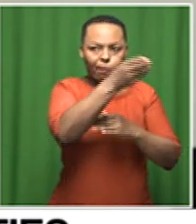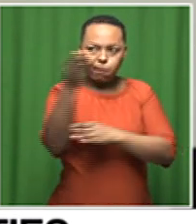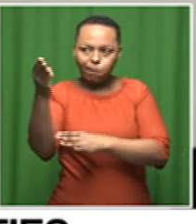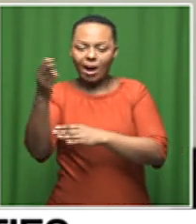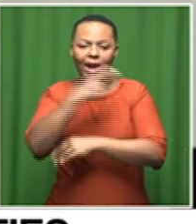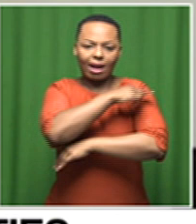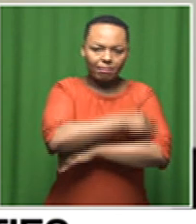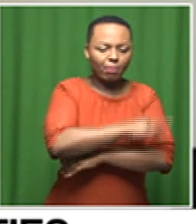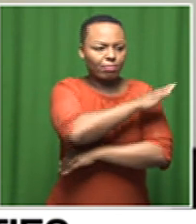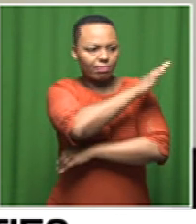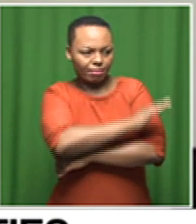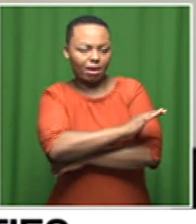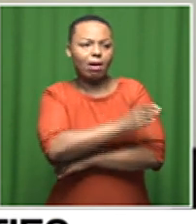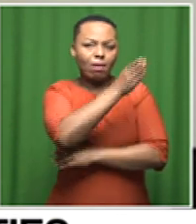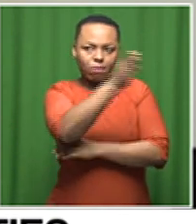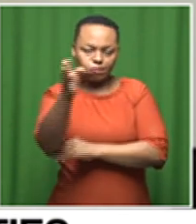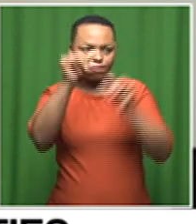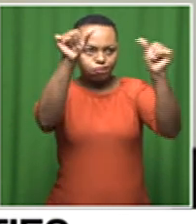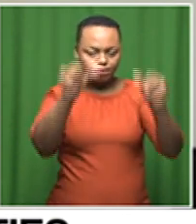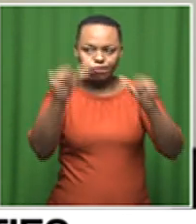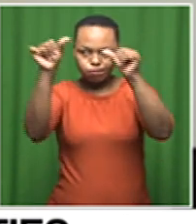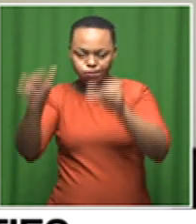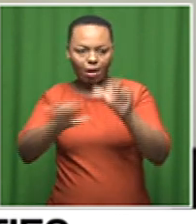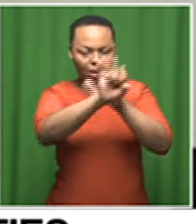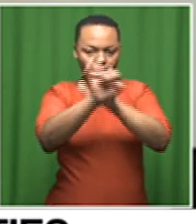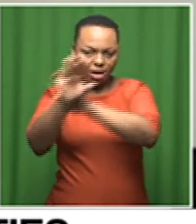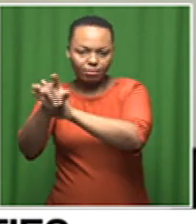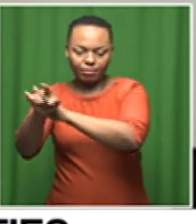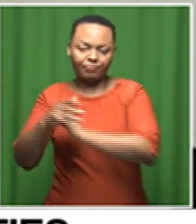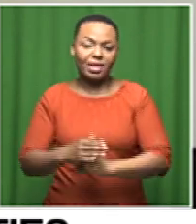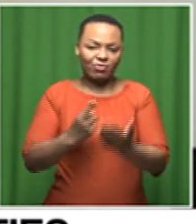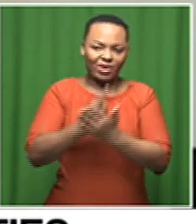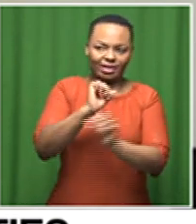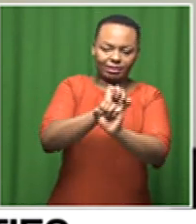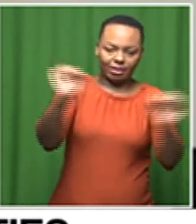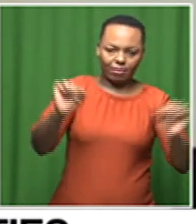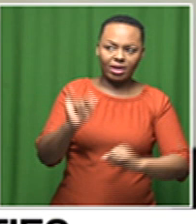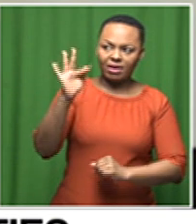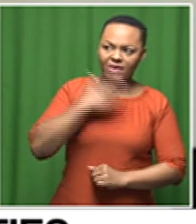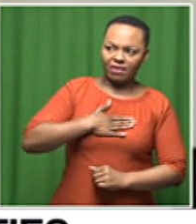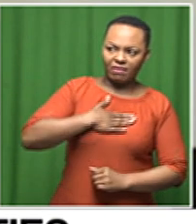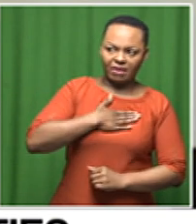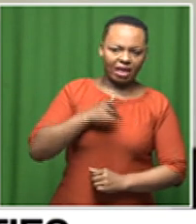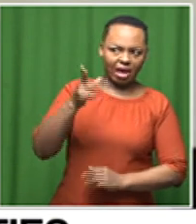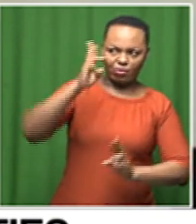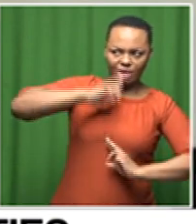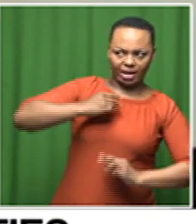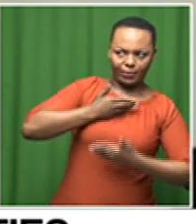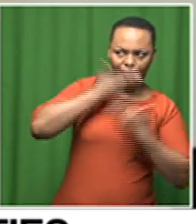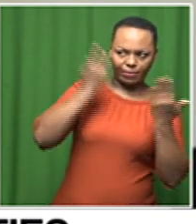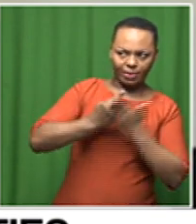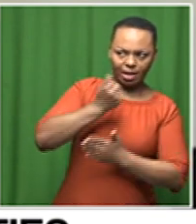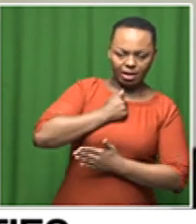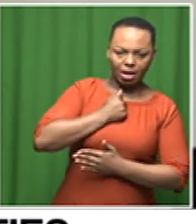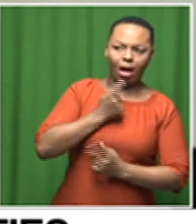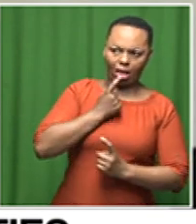to be accessible for patients to know them. When the patient feels that their rights are not respected, they need to